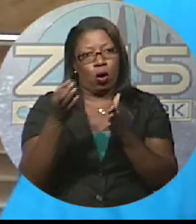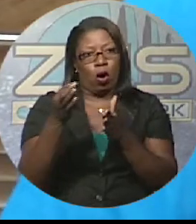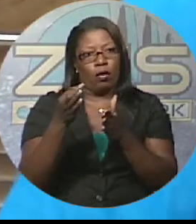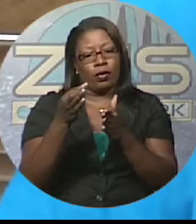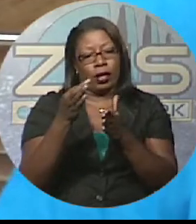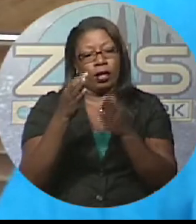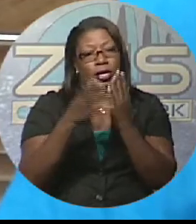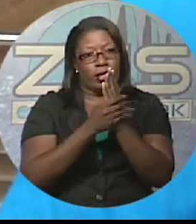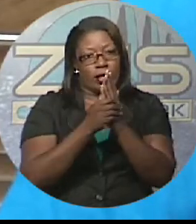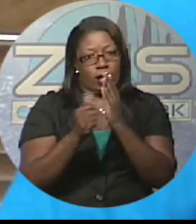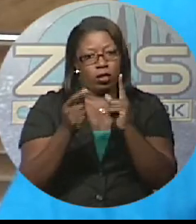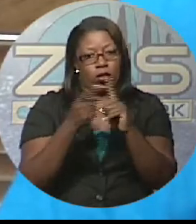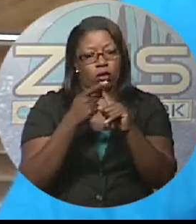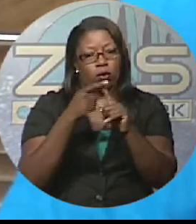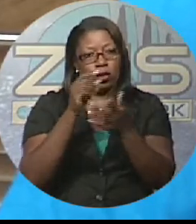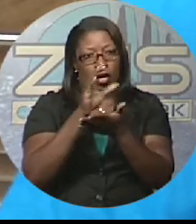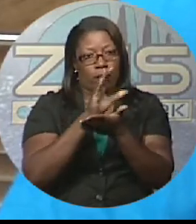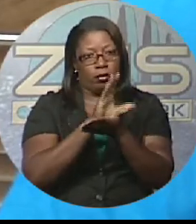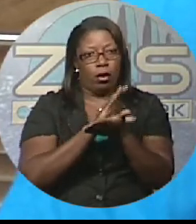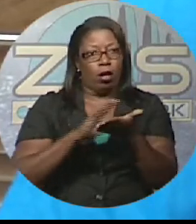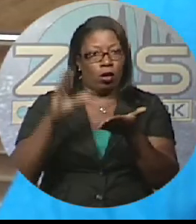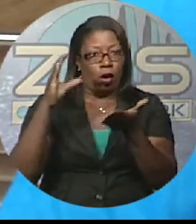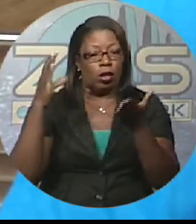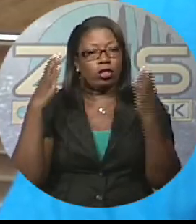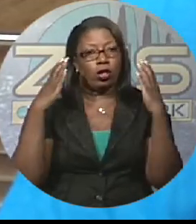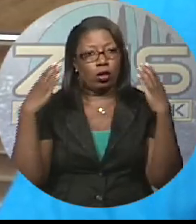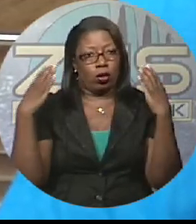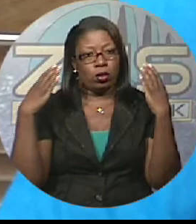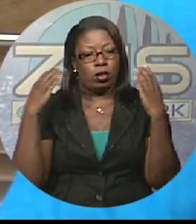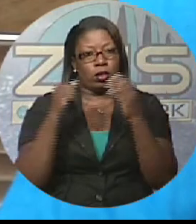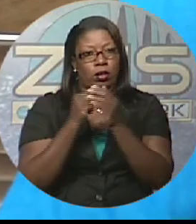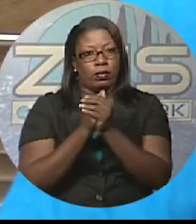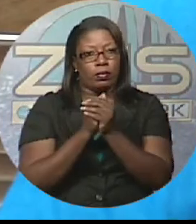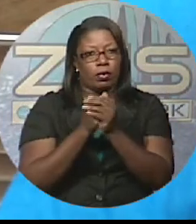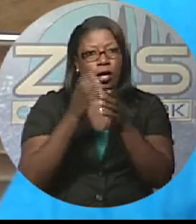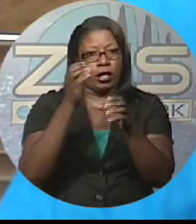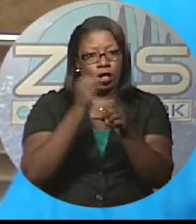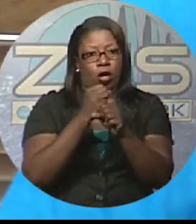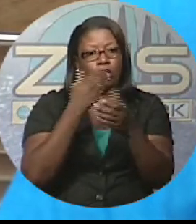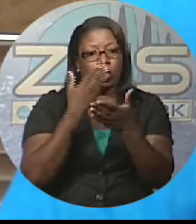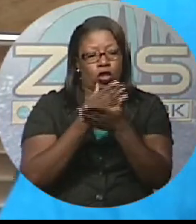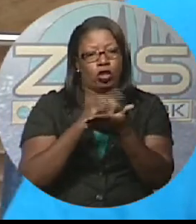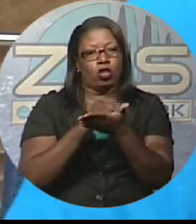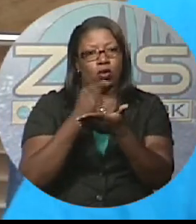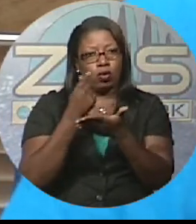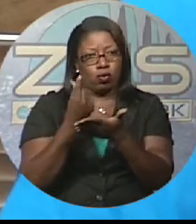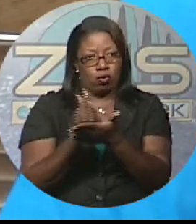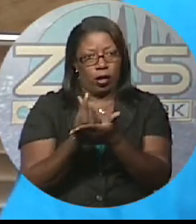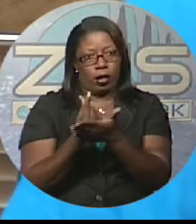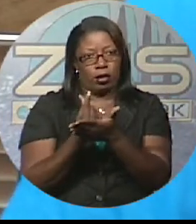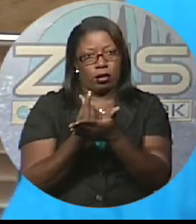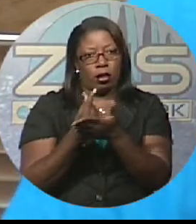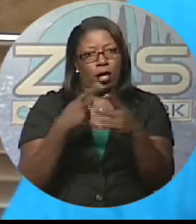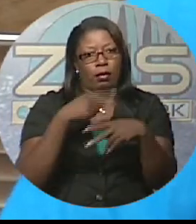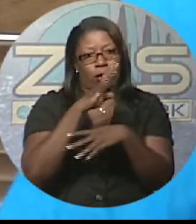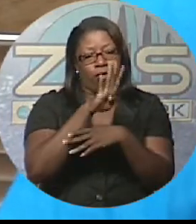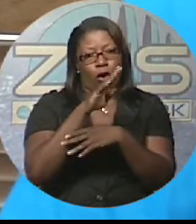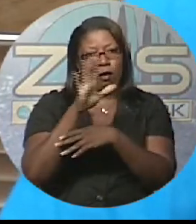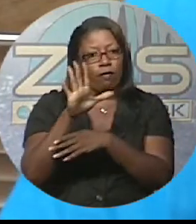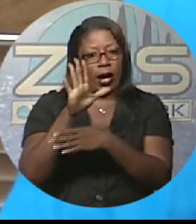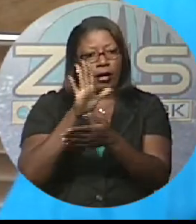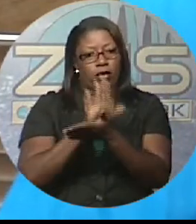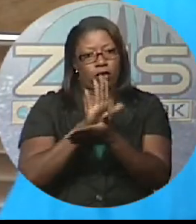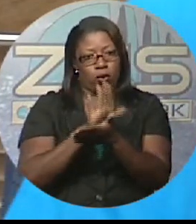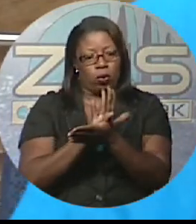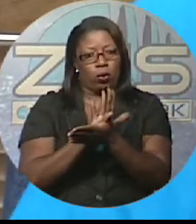college coaches. And they got very high grades. And as a matter of fact, they have about 4 or 5 different schools